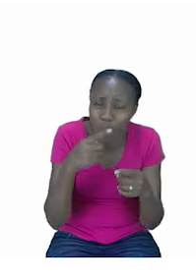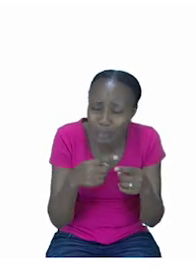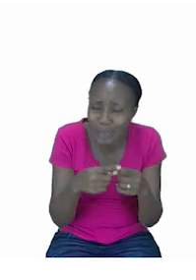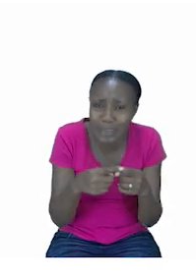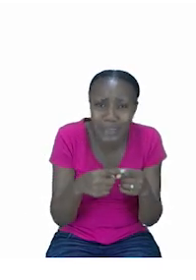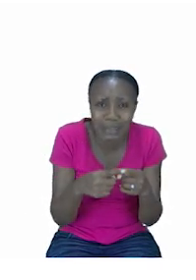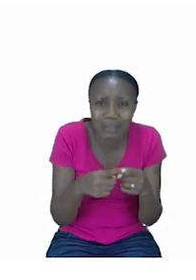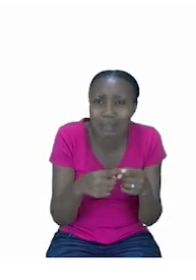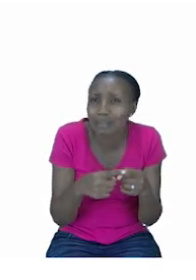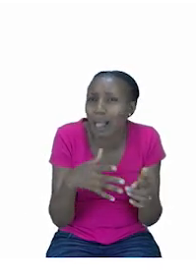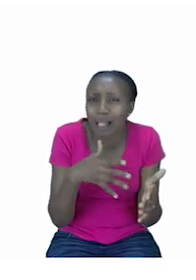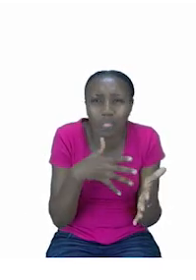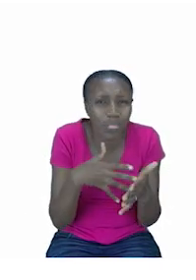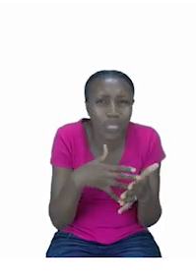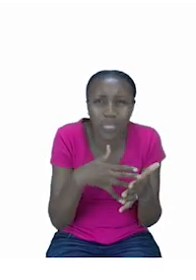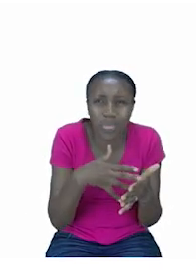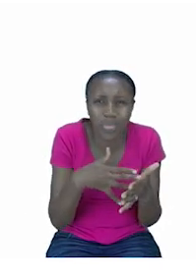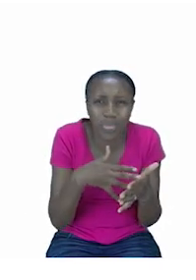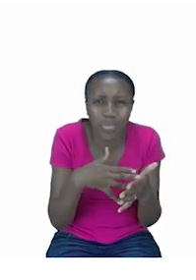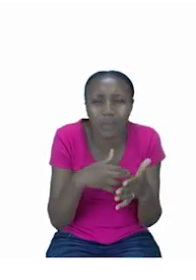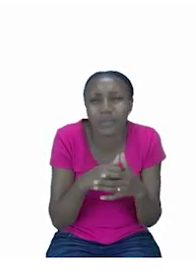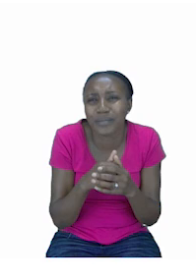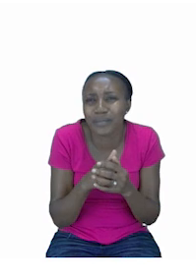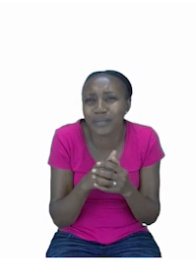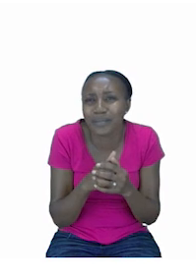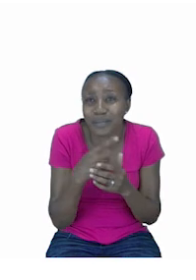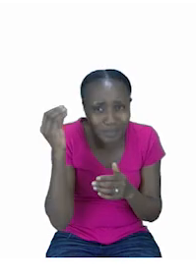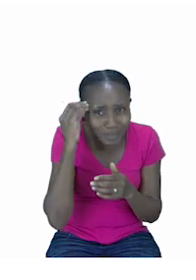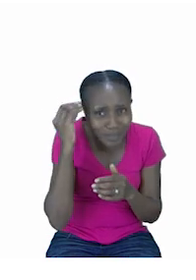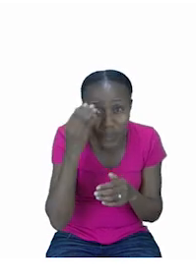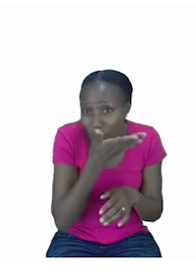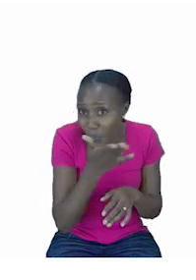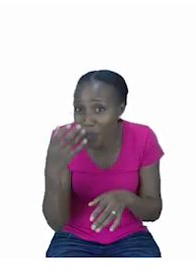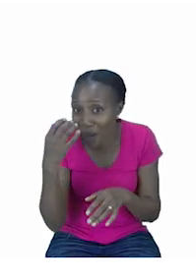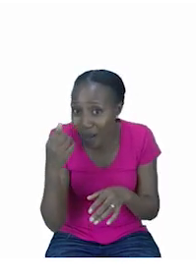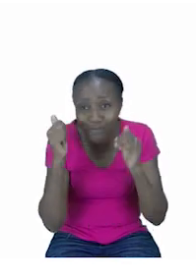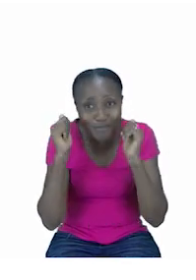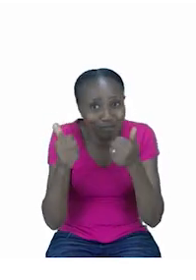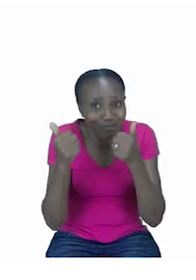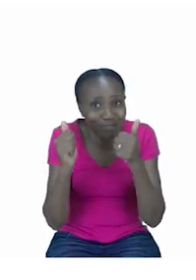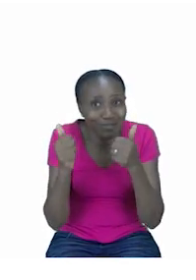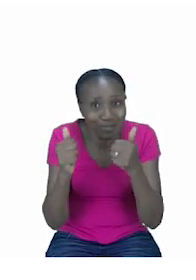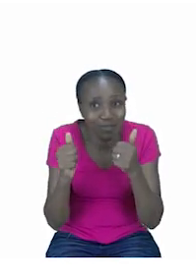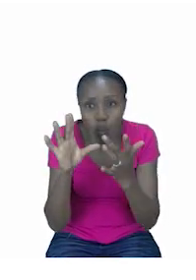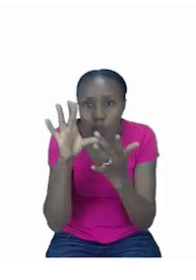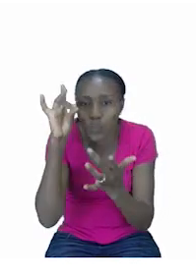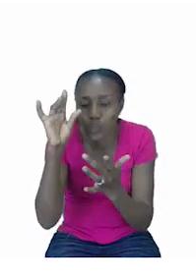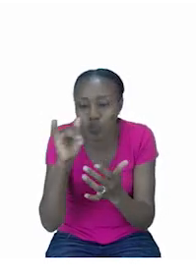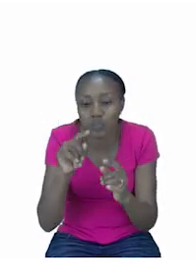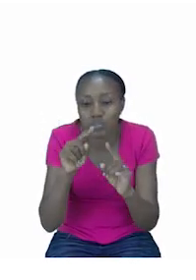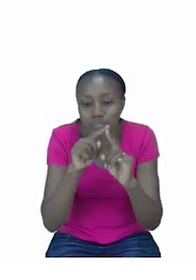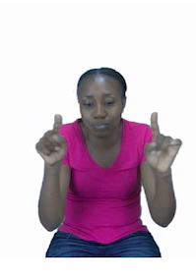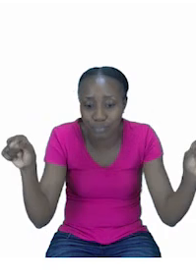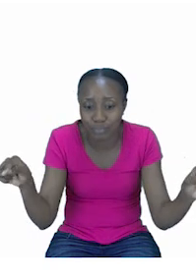it was weak. But I'm sure no one has that mark. So you can choose for yourselves and make